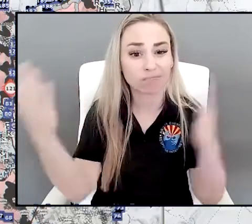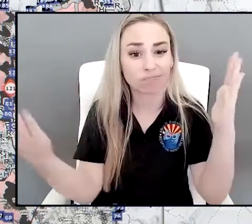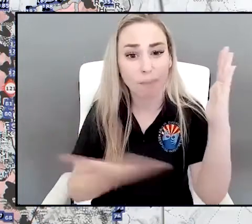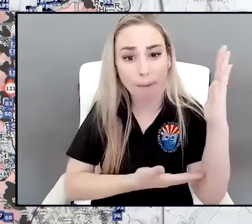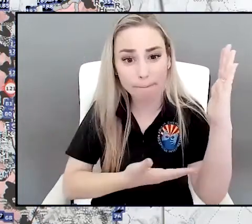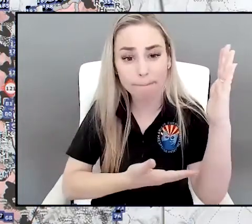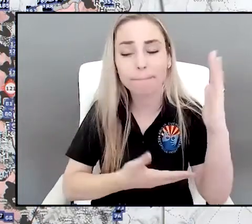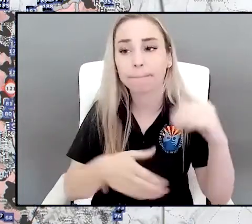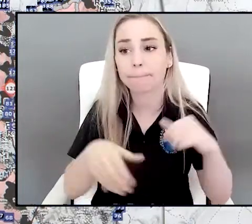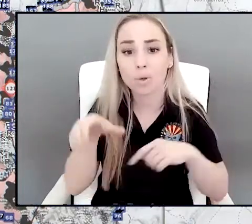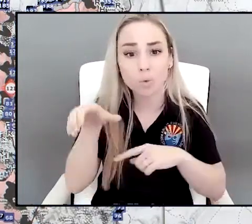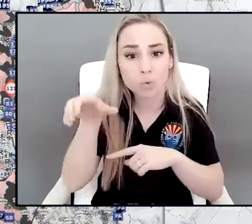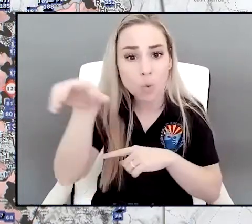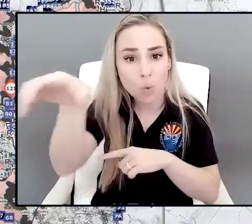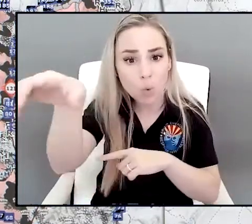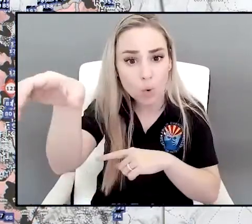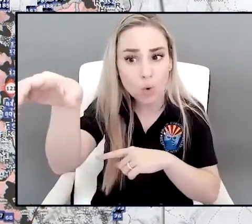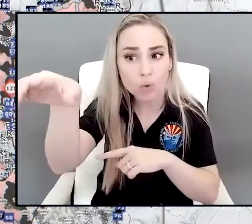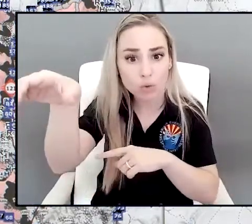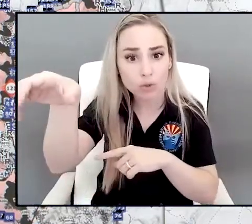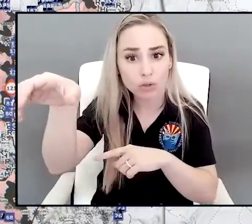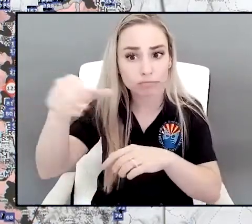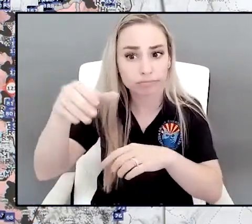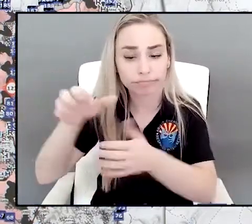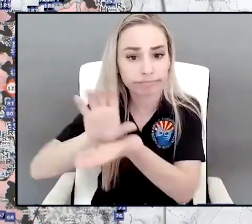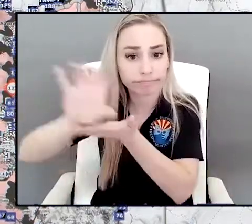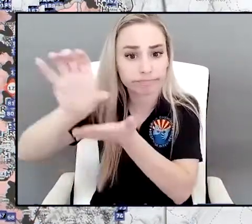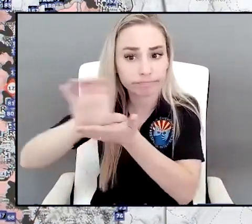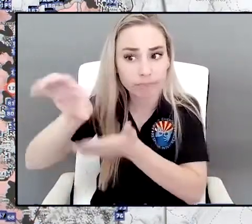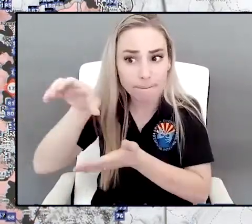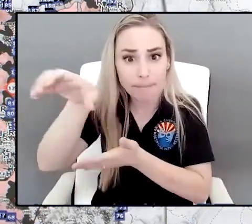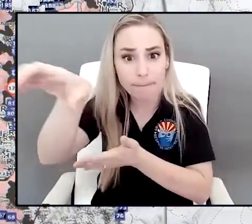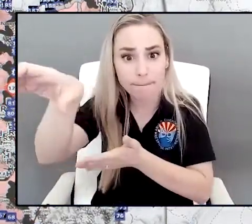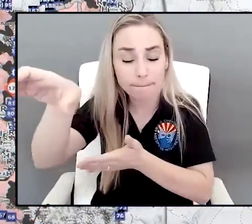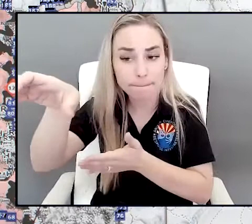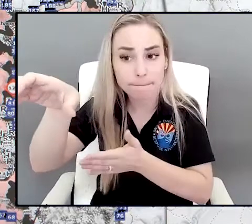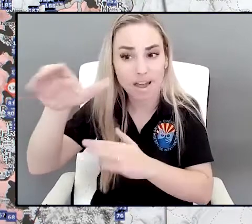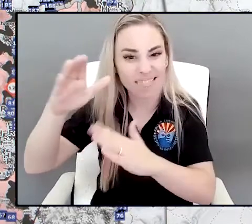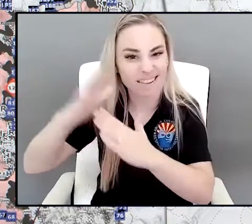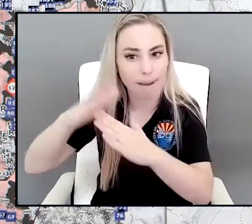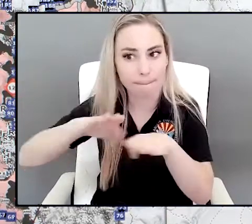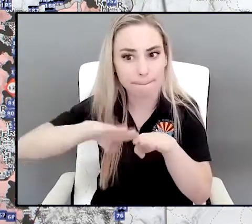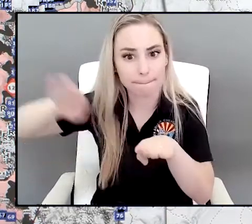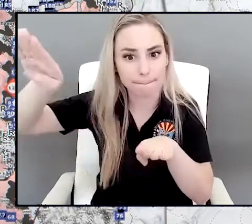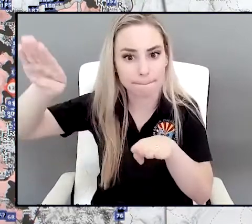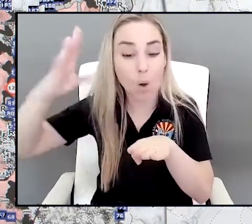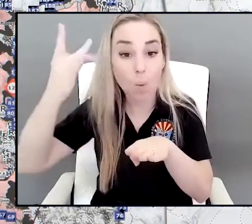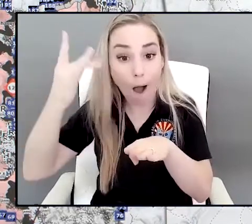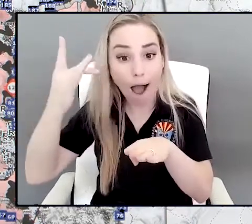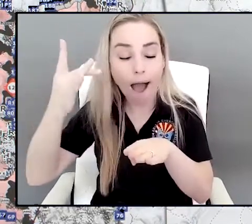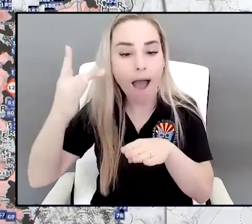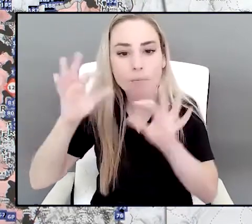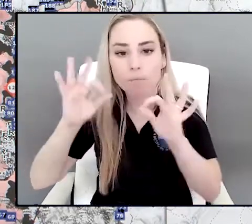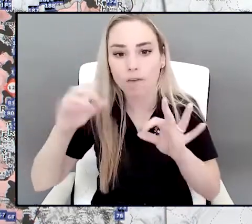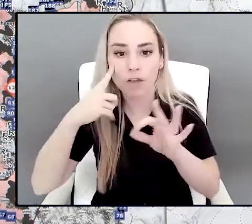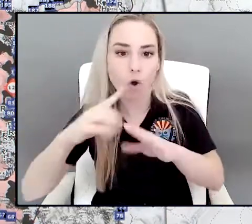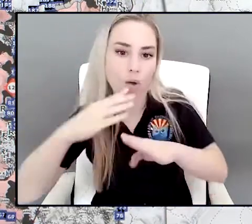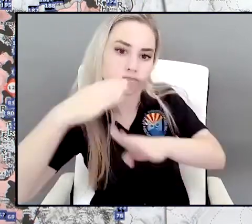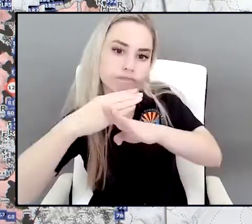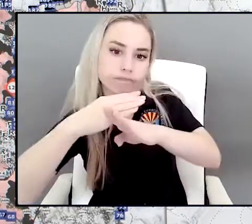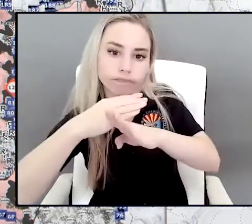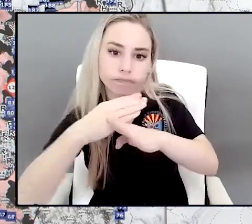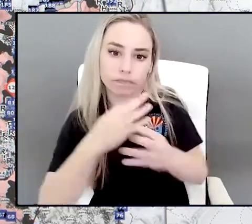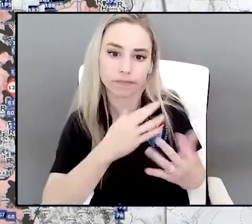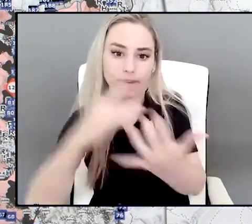put dozer lines in the top along the ridges just because that's a good place to try to catch a fire.